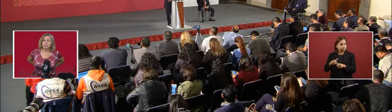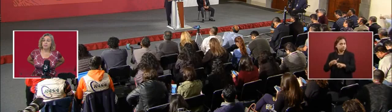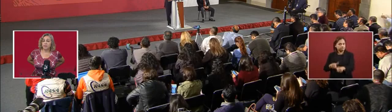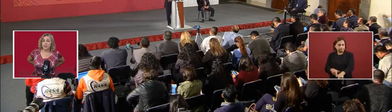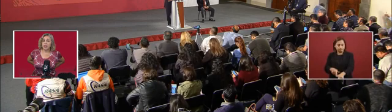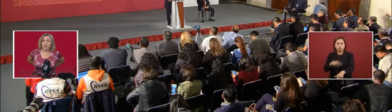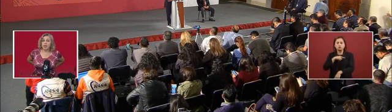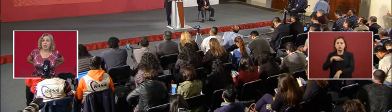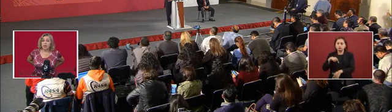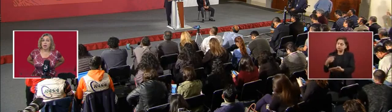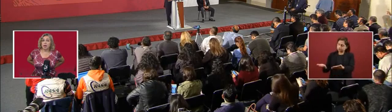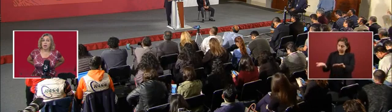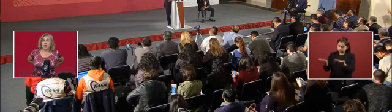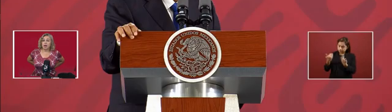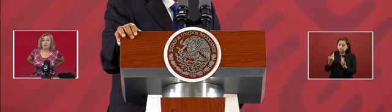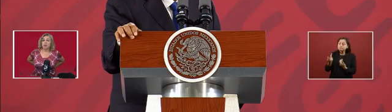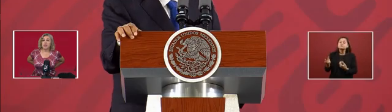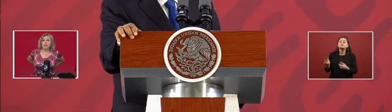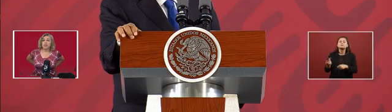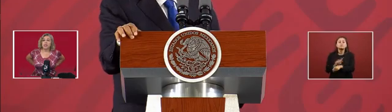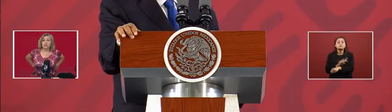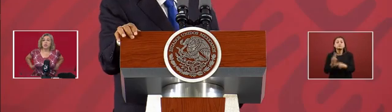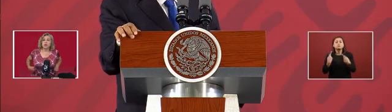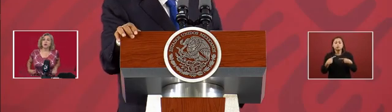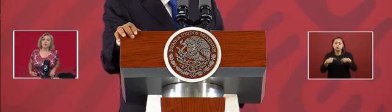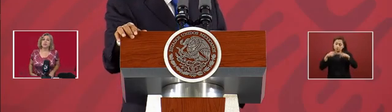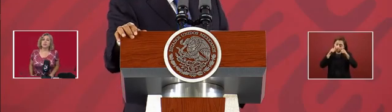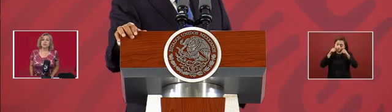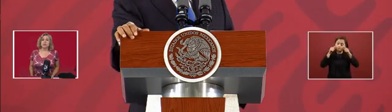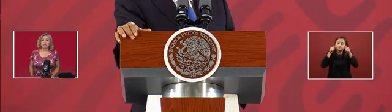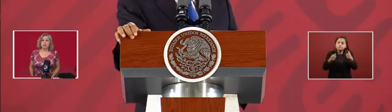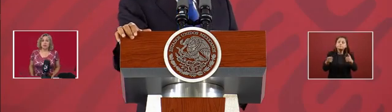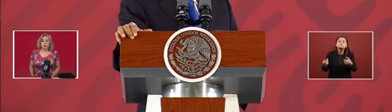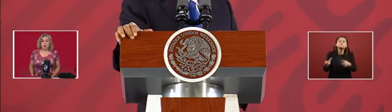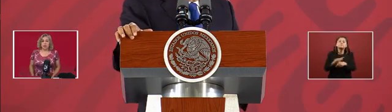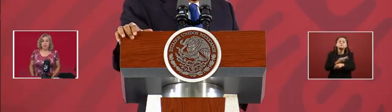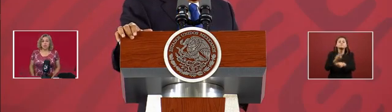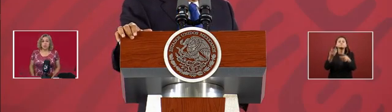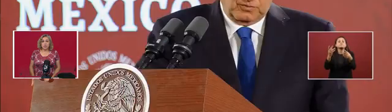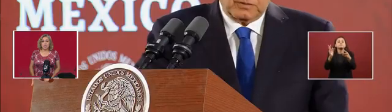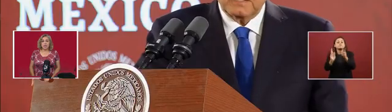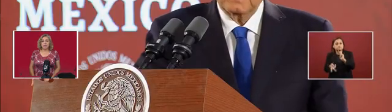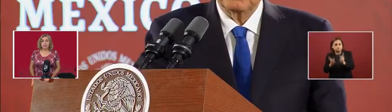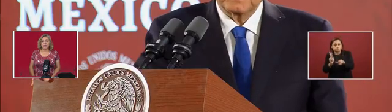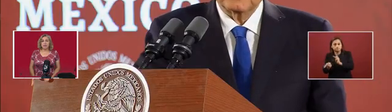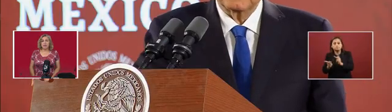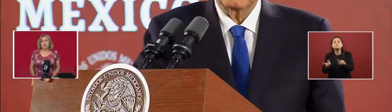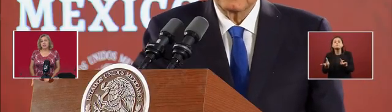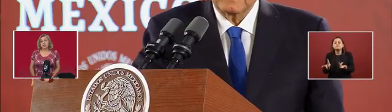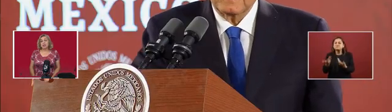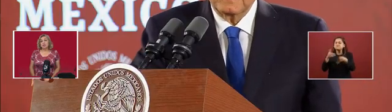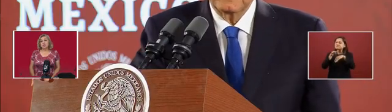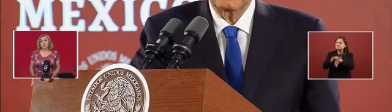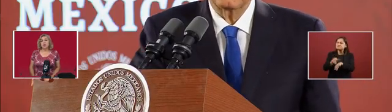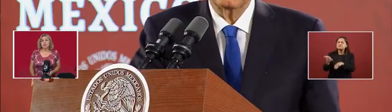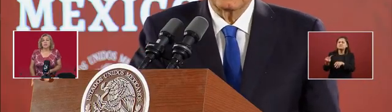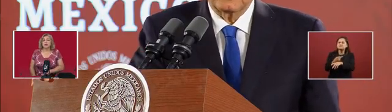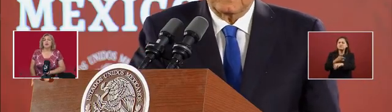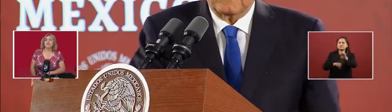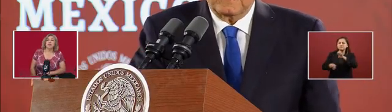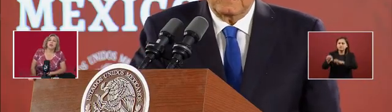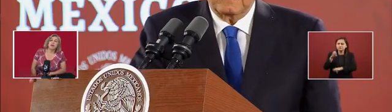ahí, I don't know if you have the memory que right ya there. tienen mucho tiempo, That's been a long time. pero es como para volverles a decir, But I